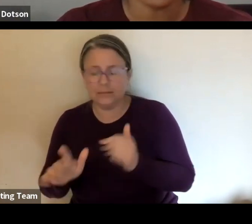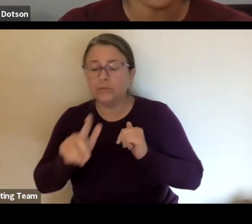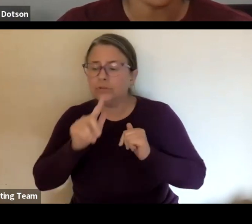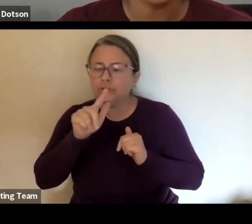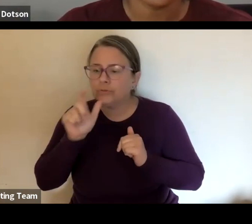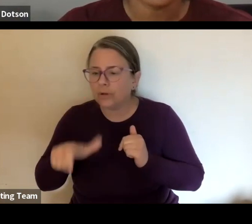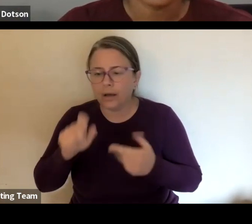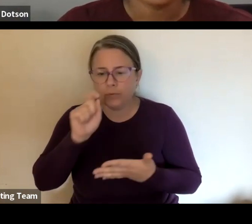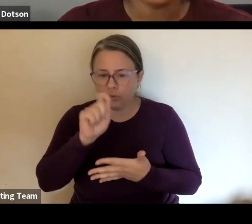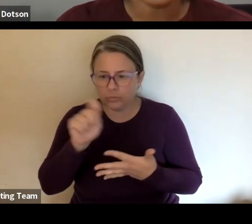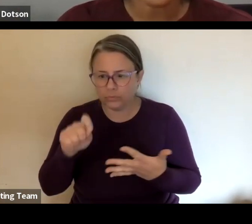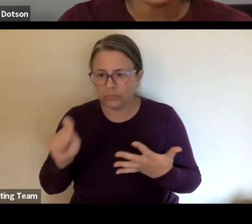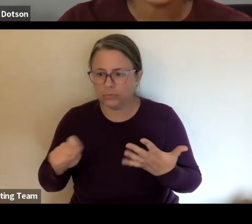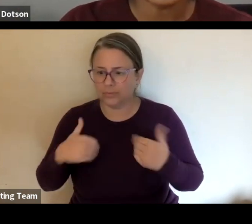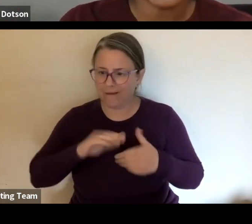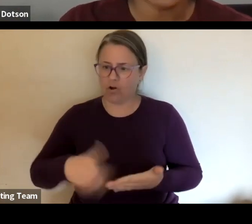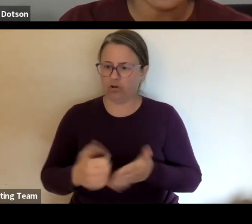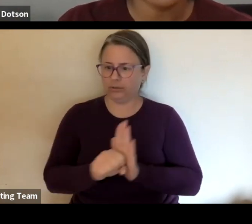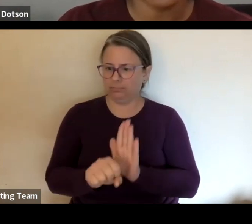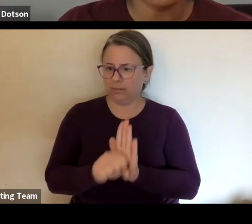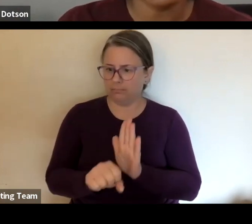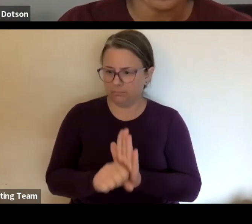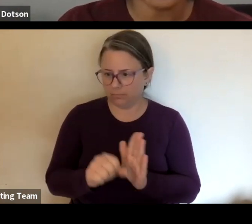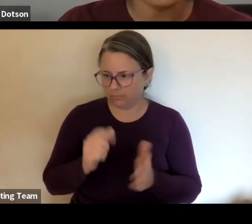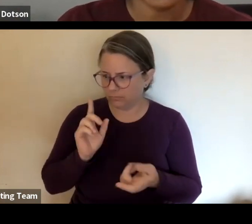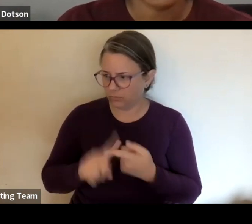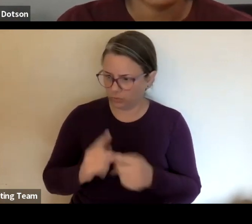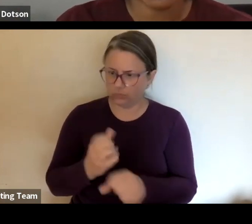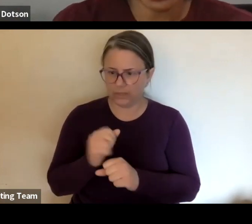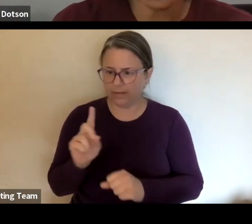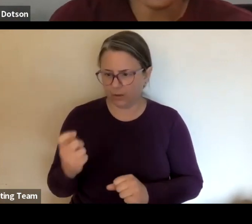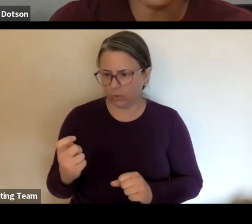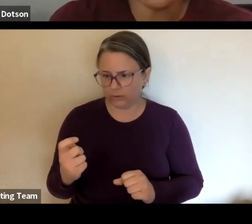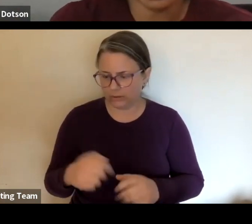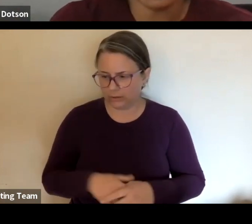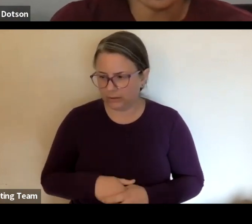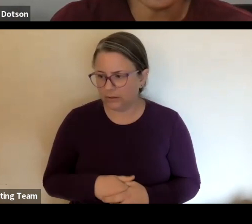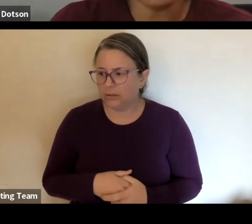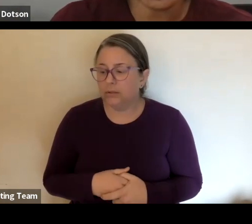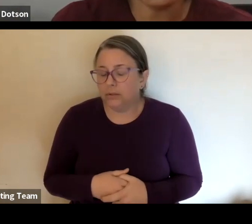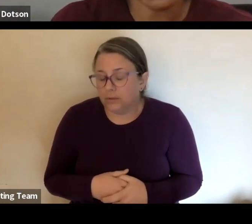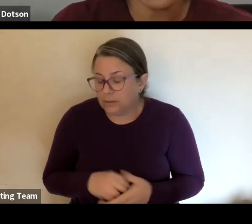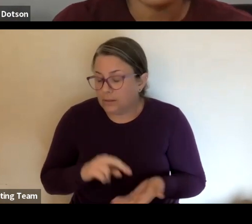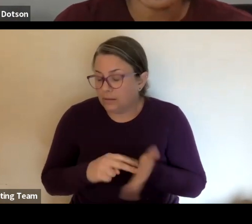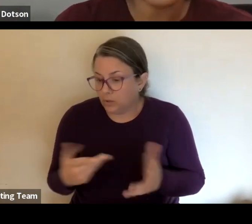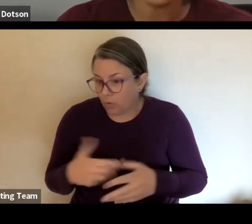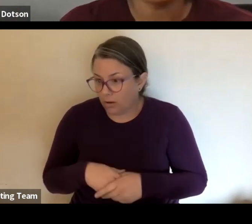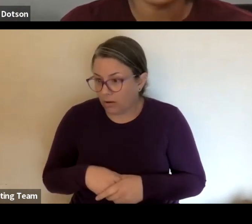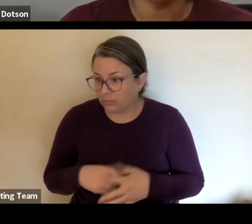have 10 people who have depression who have completely different symptom profiles. Their